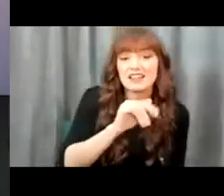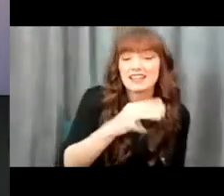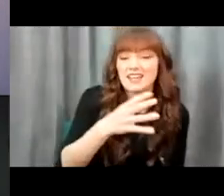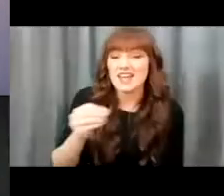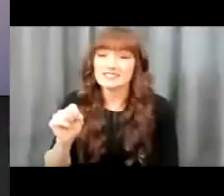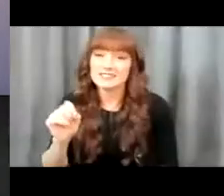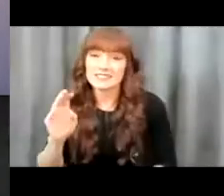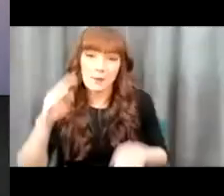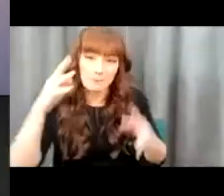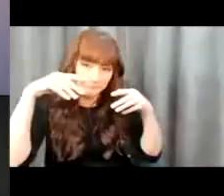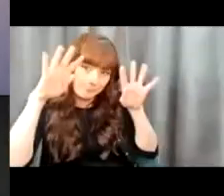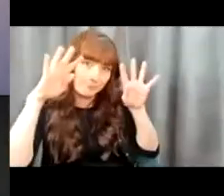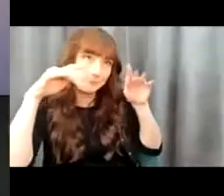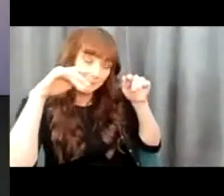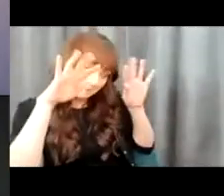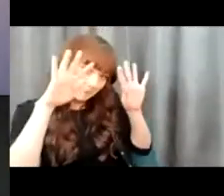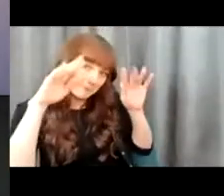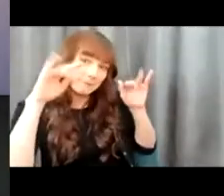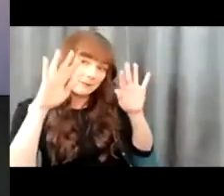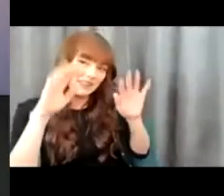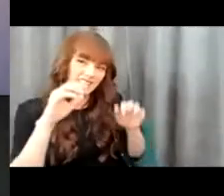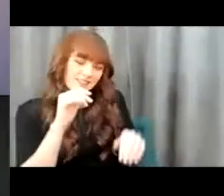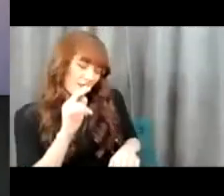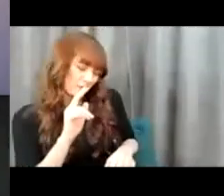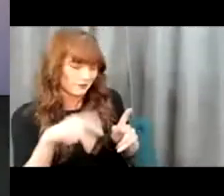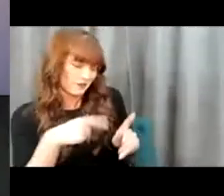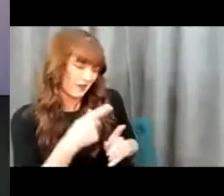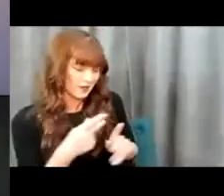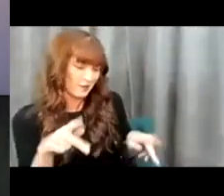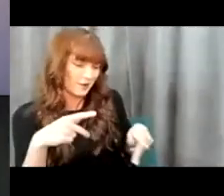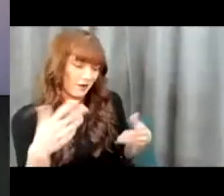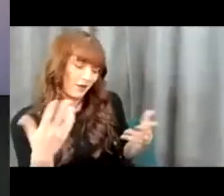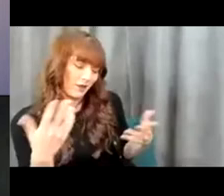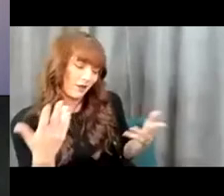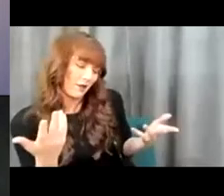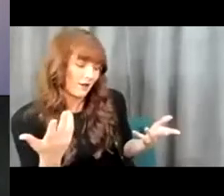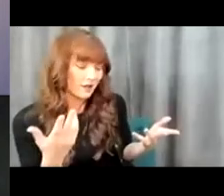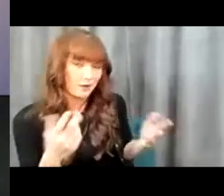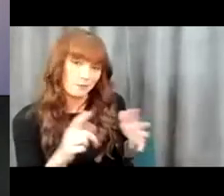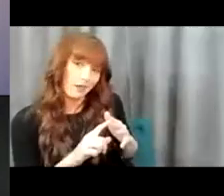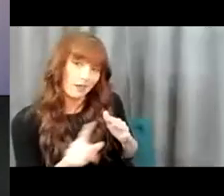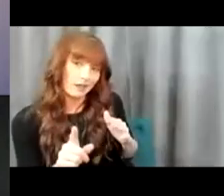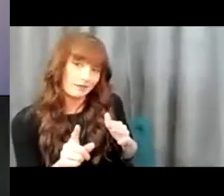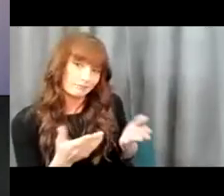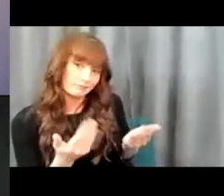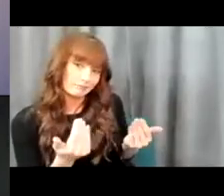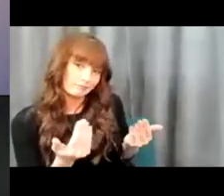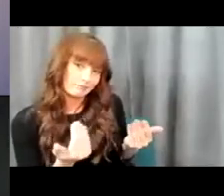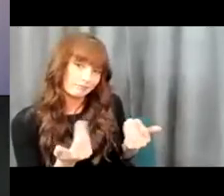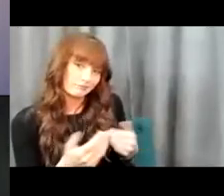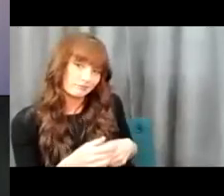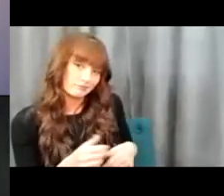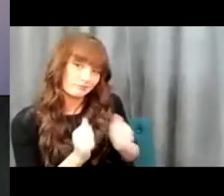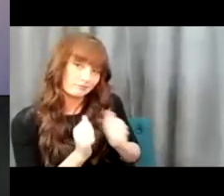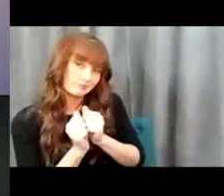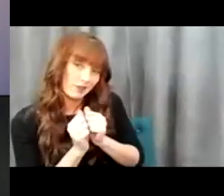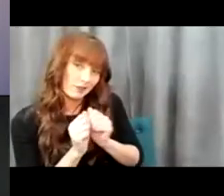him. This doesn't really seem like your kind of party, but we were about to get out of here. Do you want to give us a ride?